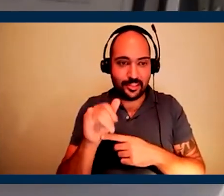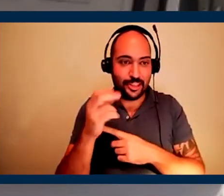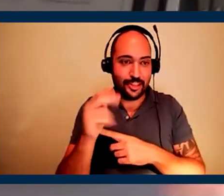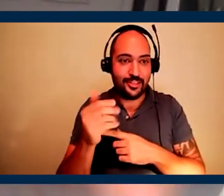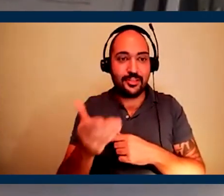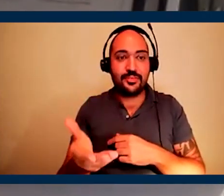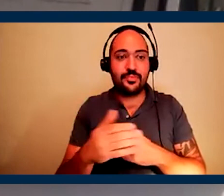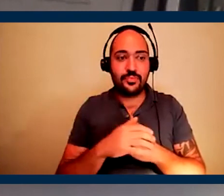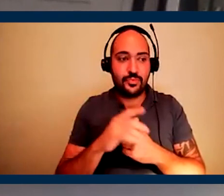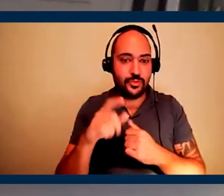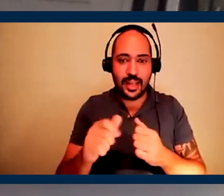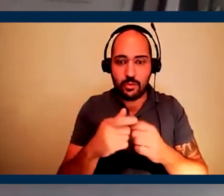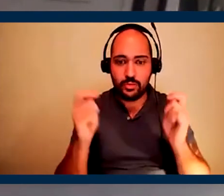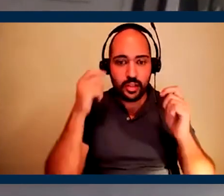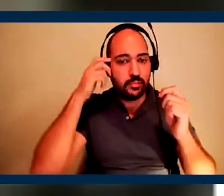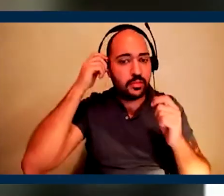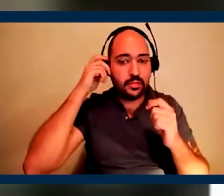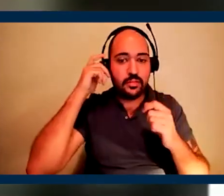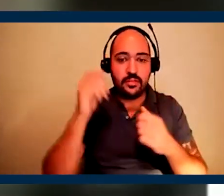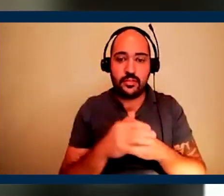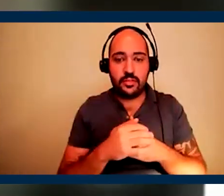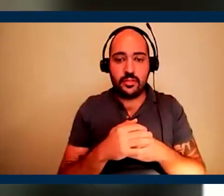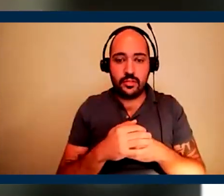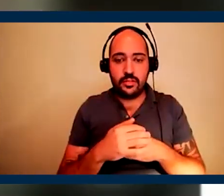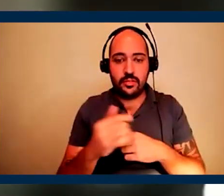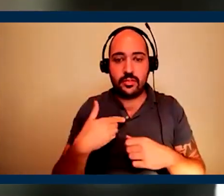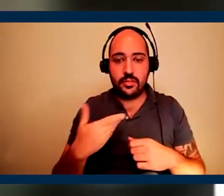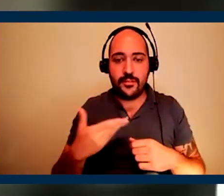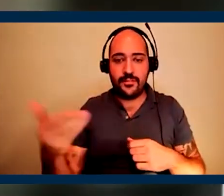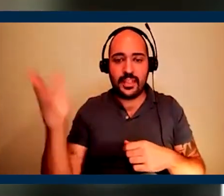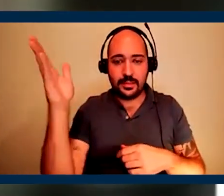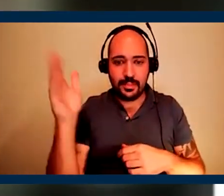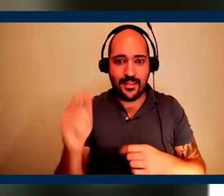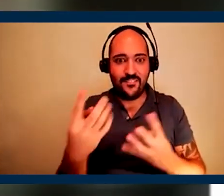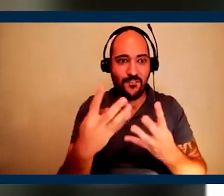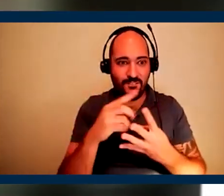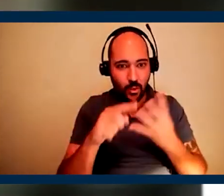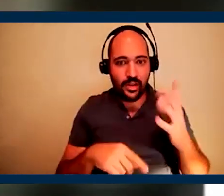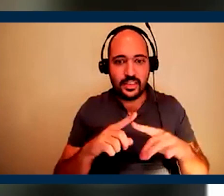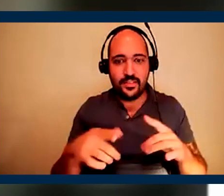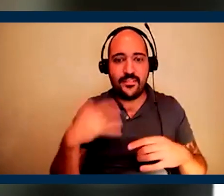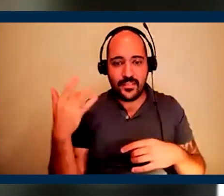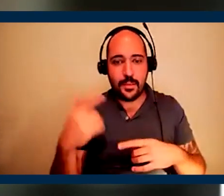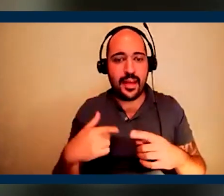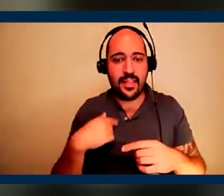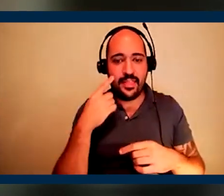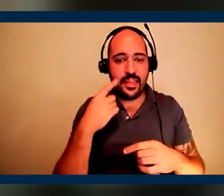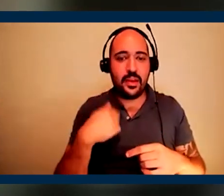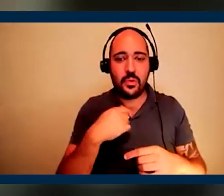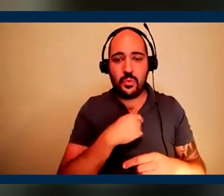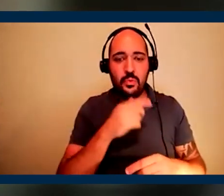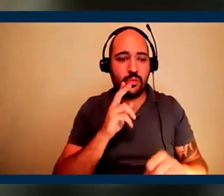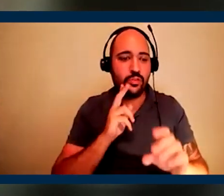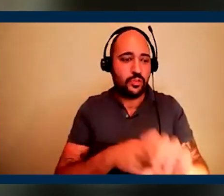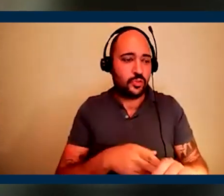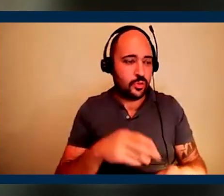about question for you? How are you celebrating? I was invited to speak at 4 different events, but I think I'm going to join